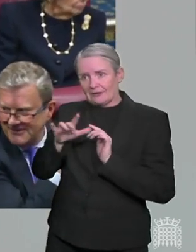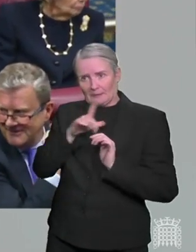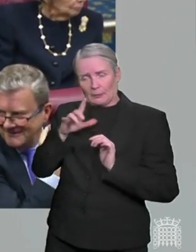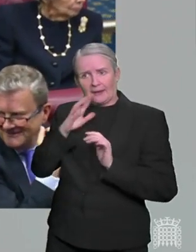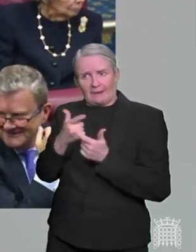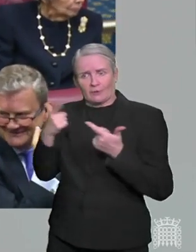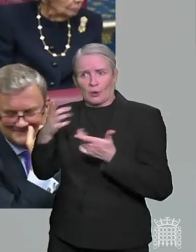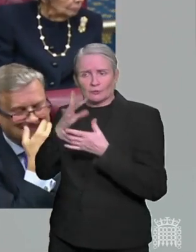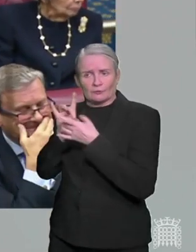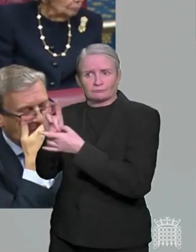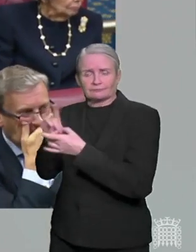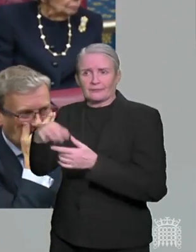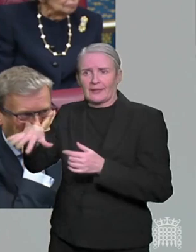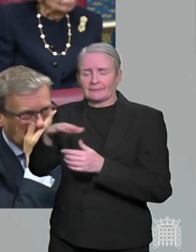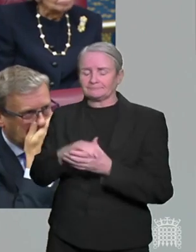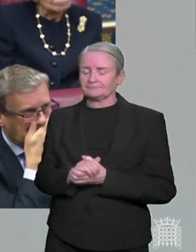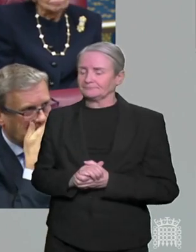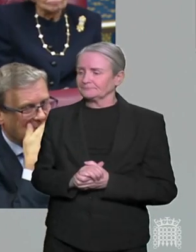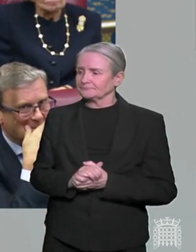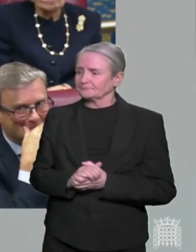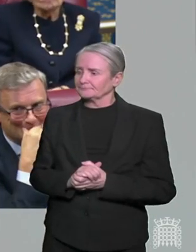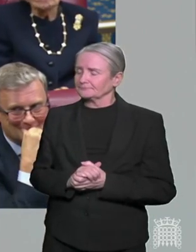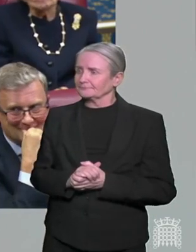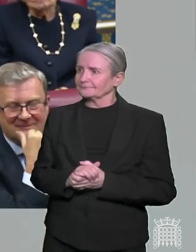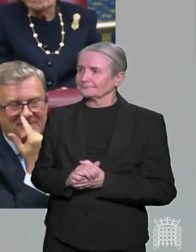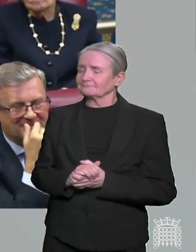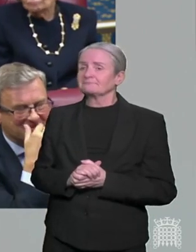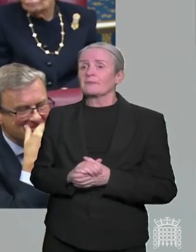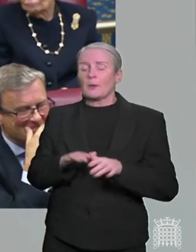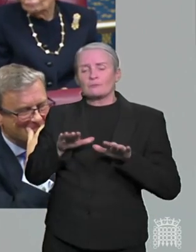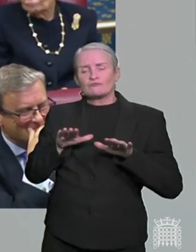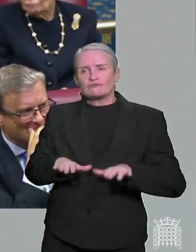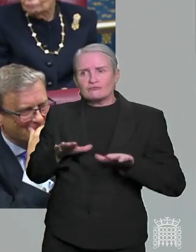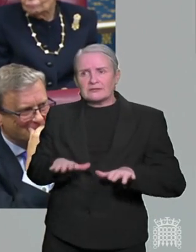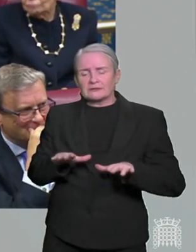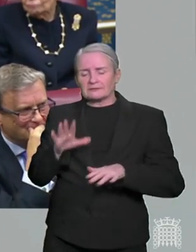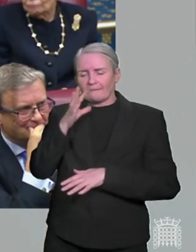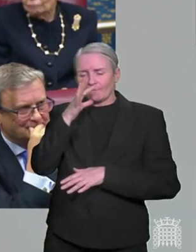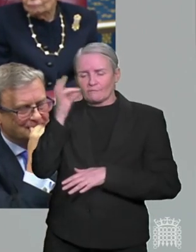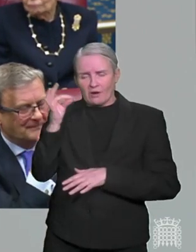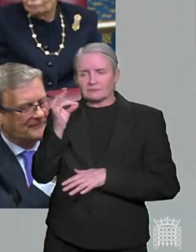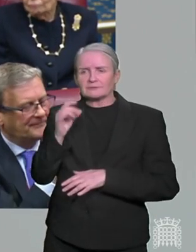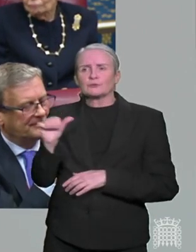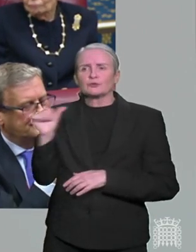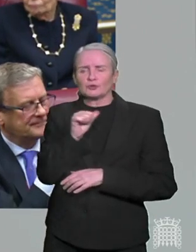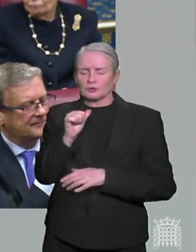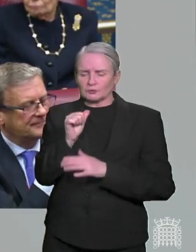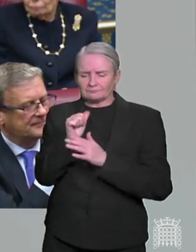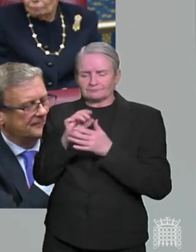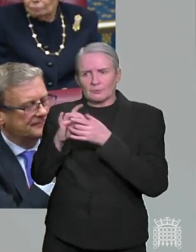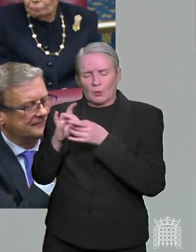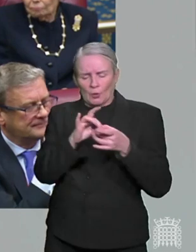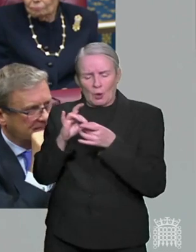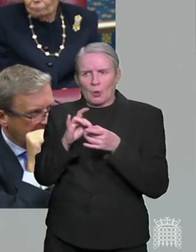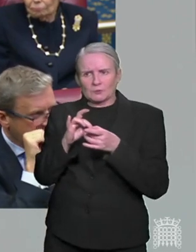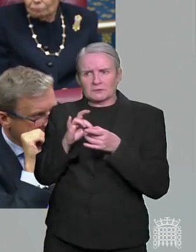that ultimately Britain and France should work to cooperate as closely as we can, because we are